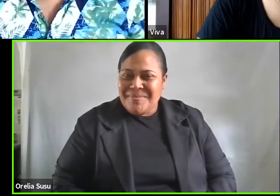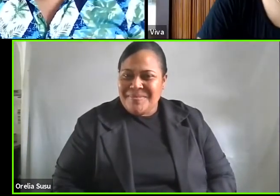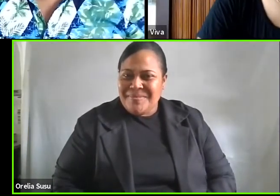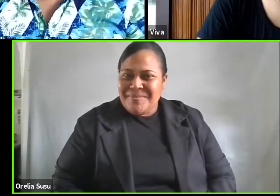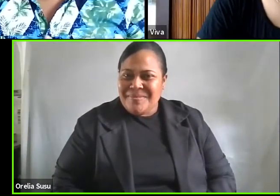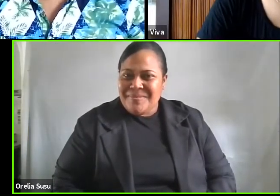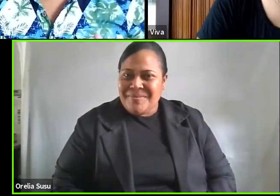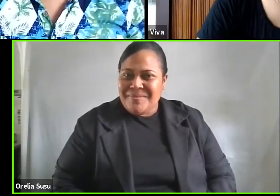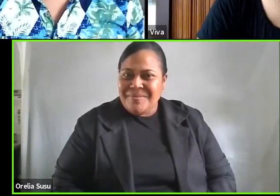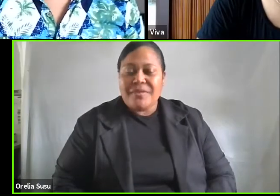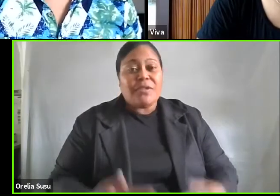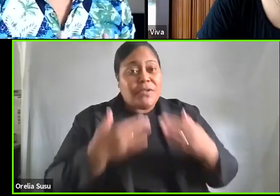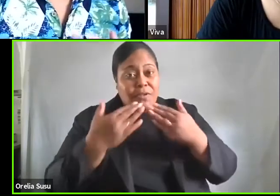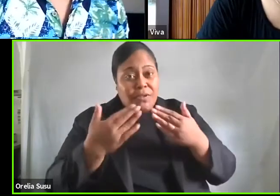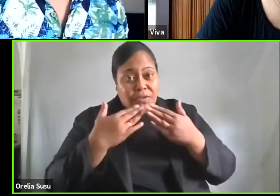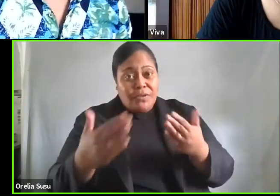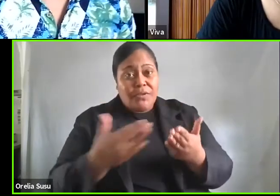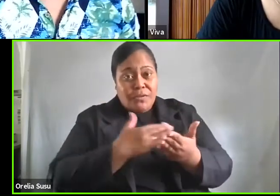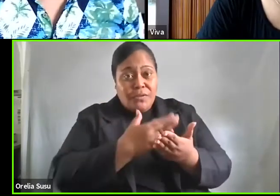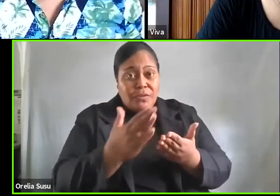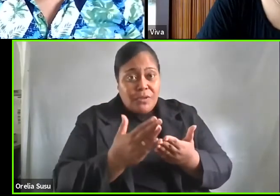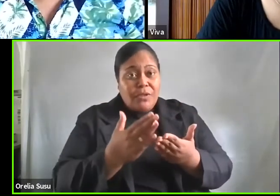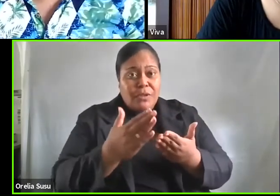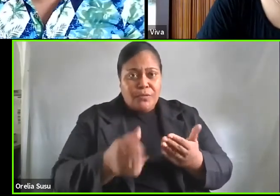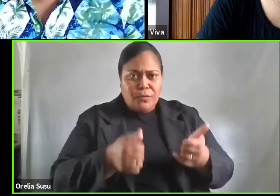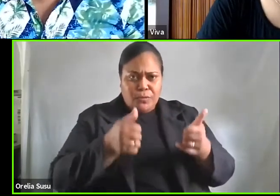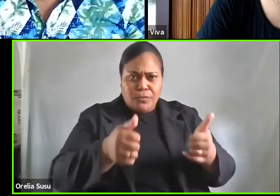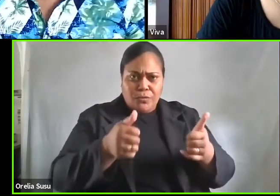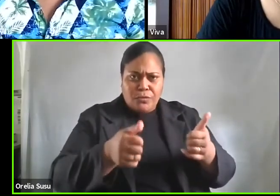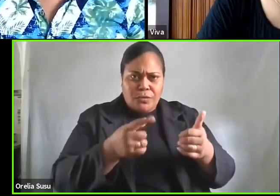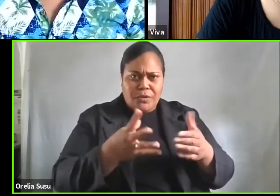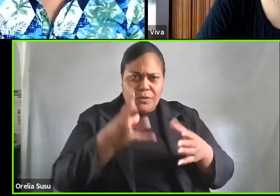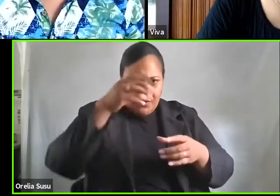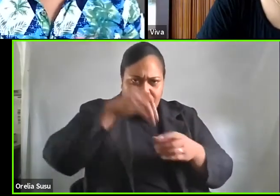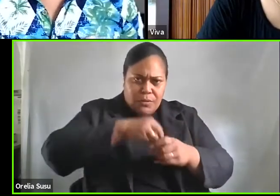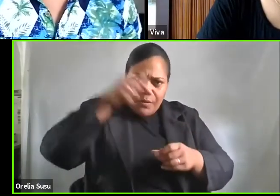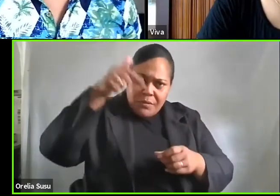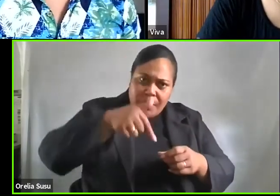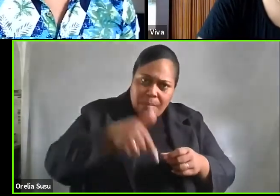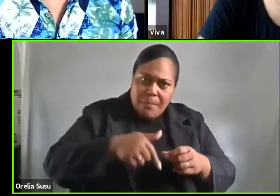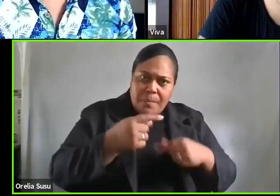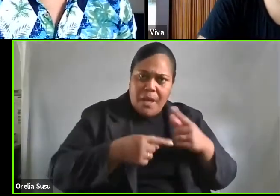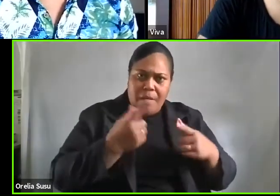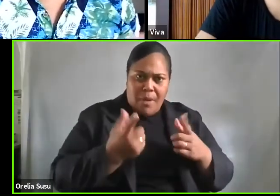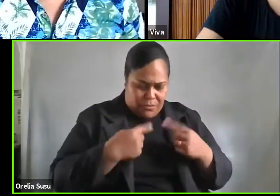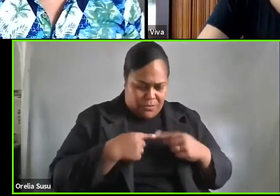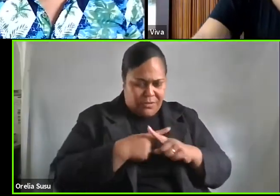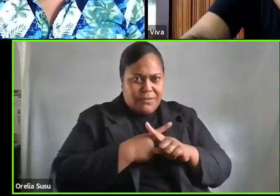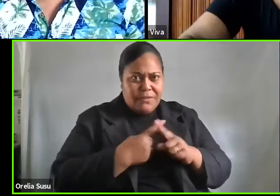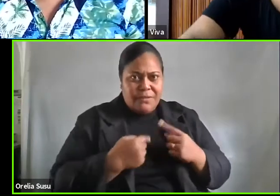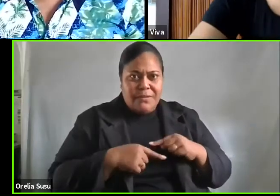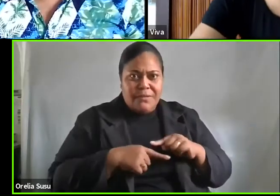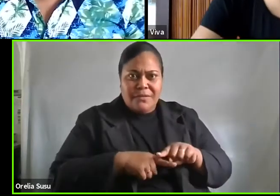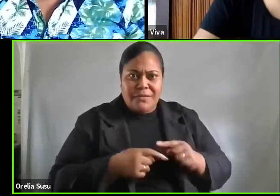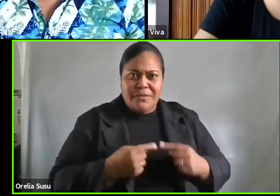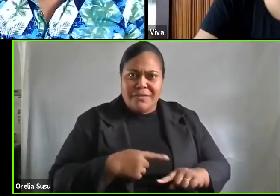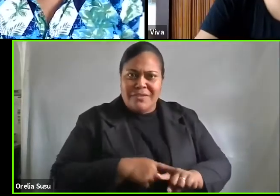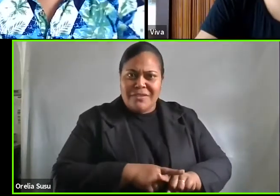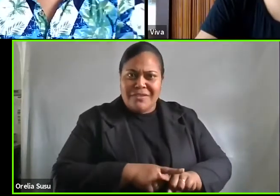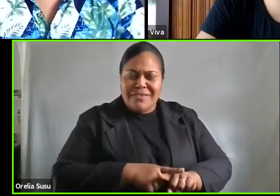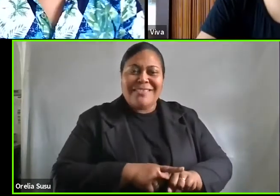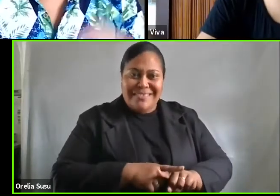thank you for sharing those polls of wisdom and insights about intersectionality um and you know intersectionality is both a lens for seeing the